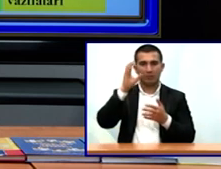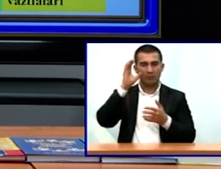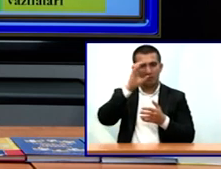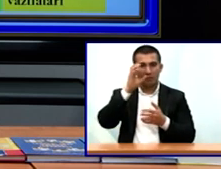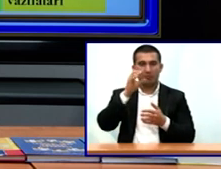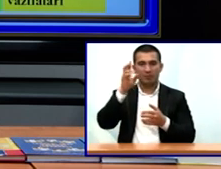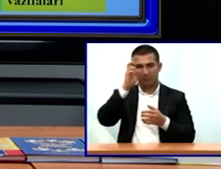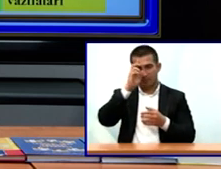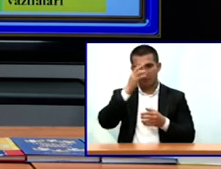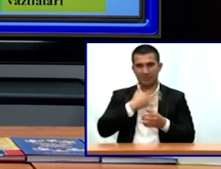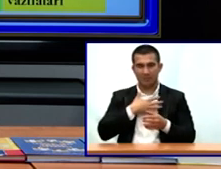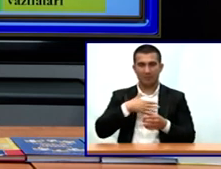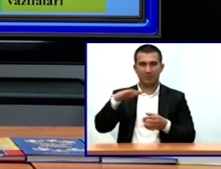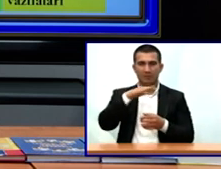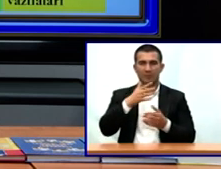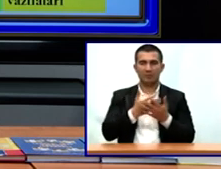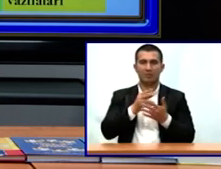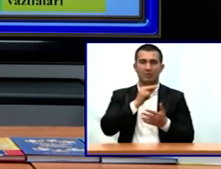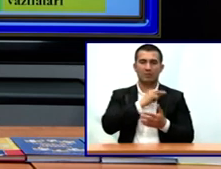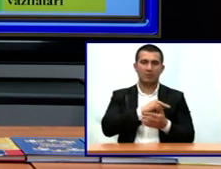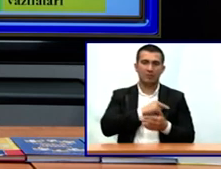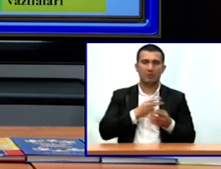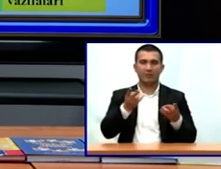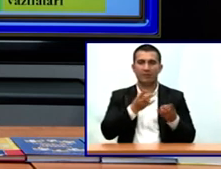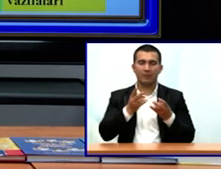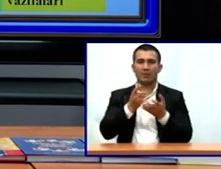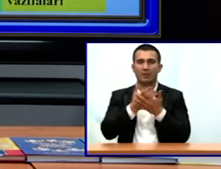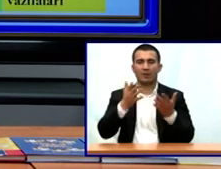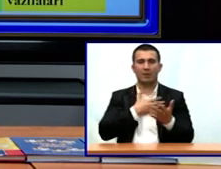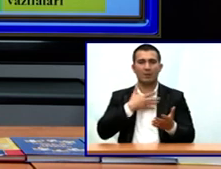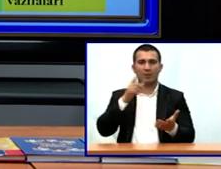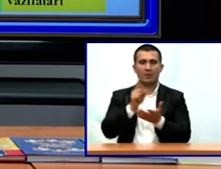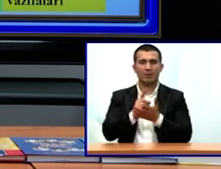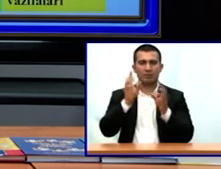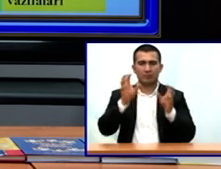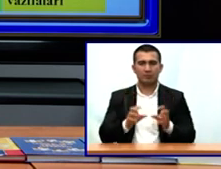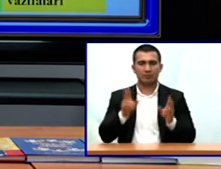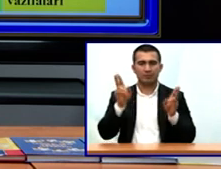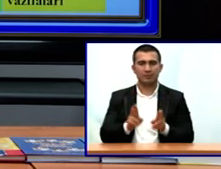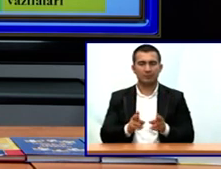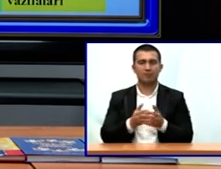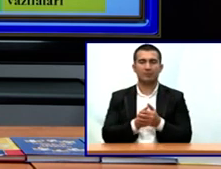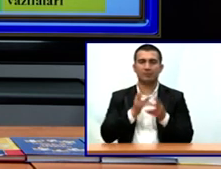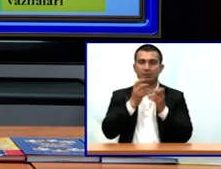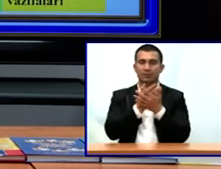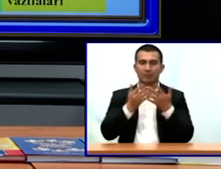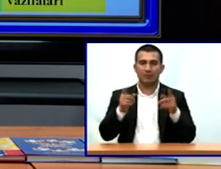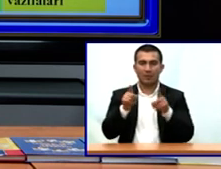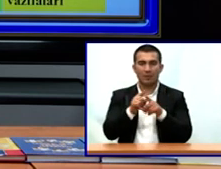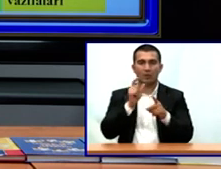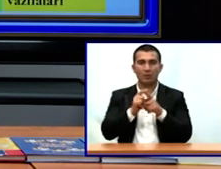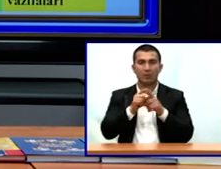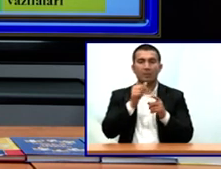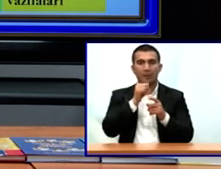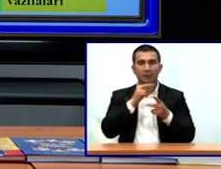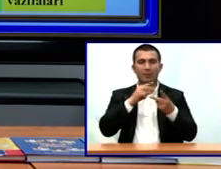respublika, ishlari, yumushlari, vazifalari. Demak, keling endi gapimizni to'liq